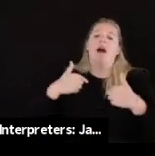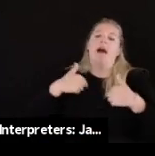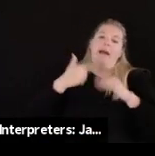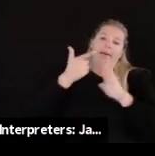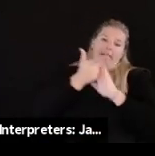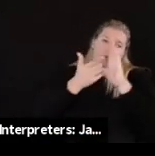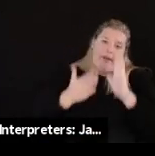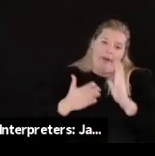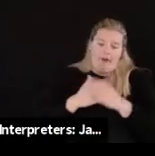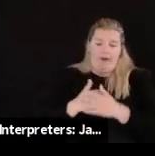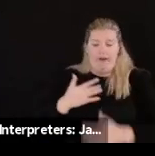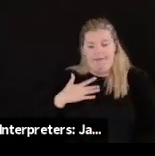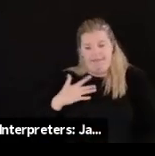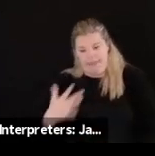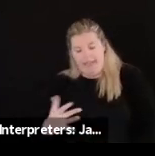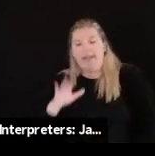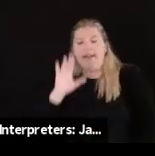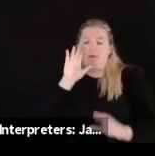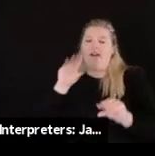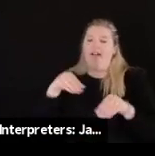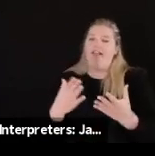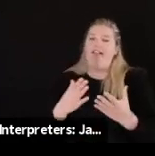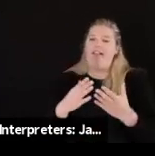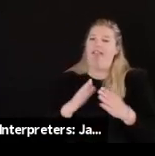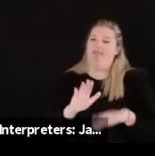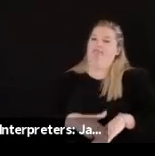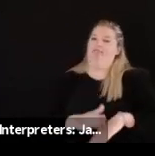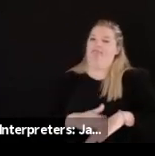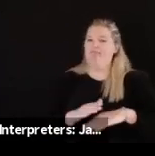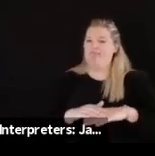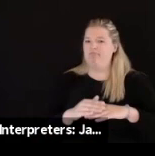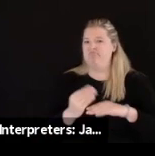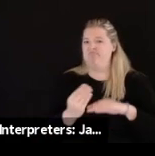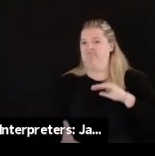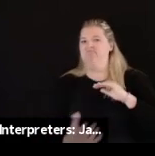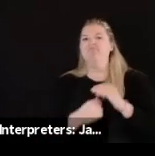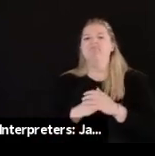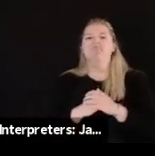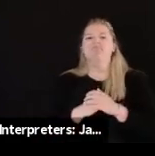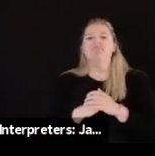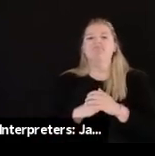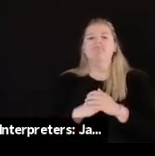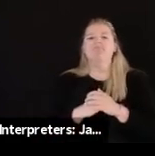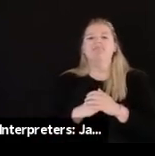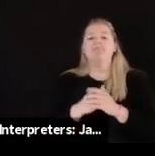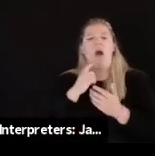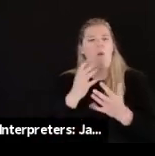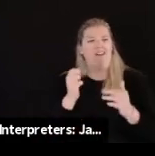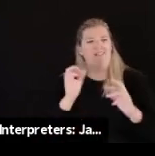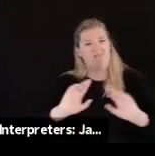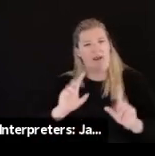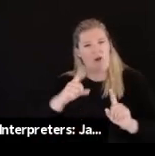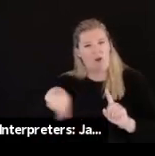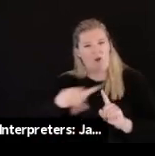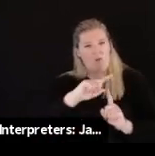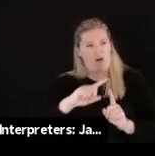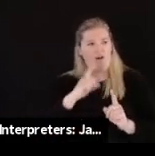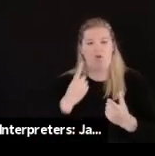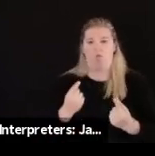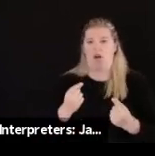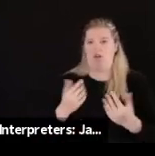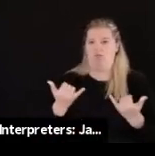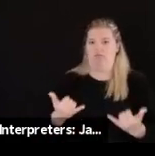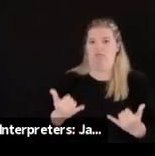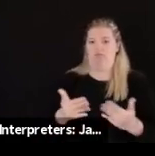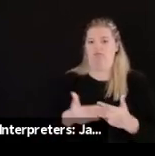I do provide a few disclaimers in all of my presentations so that I really can prepare you for what we're about to do and also